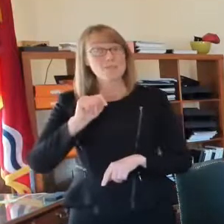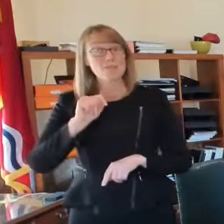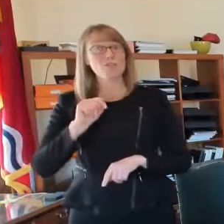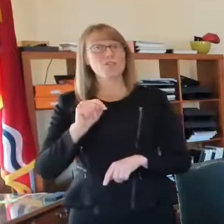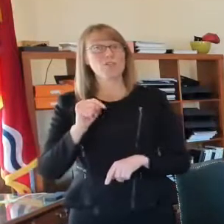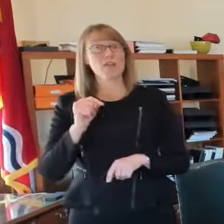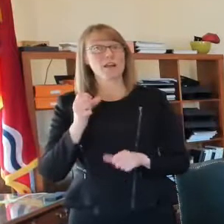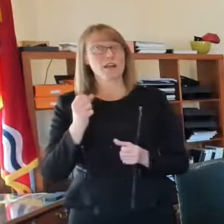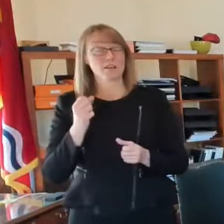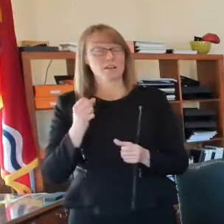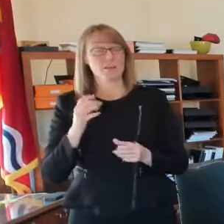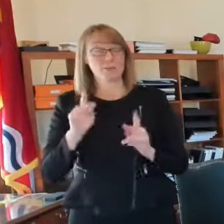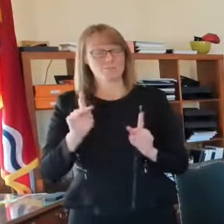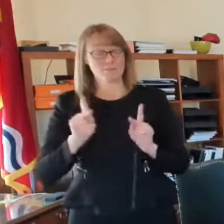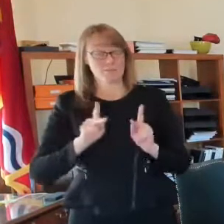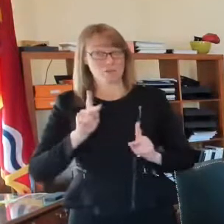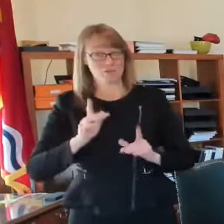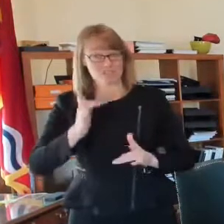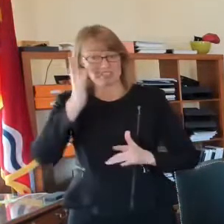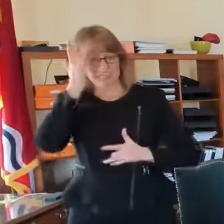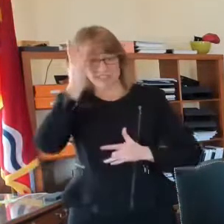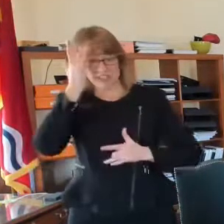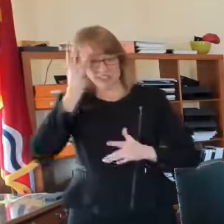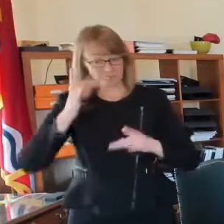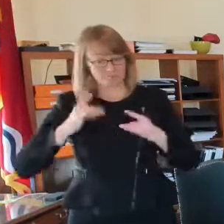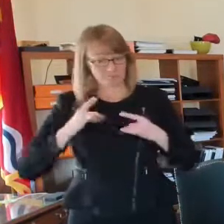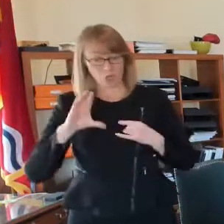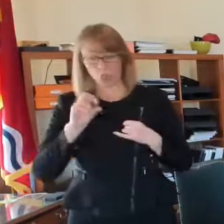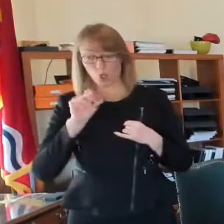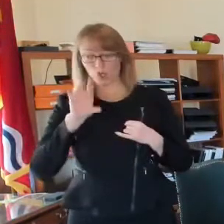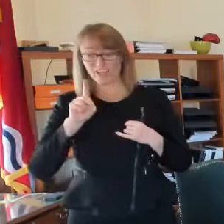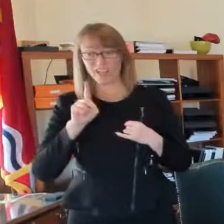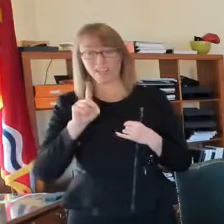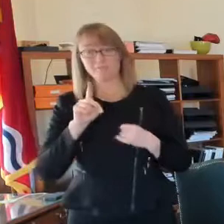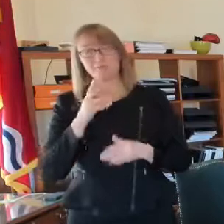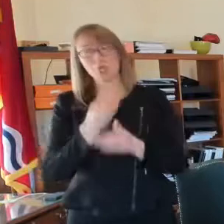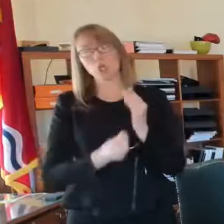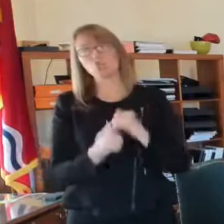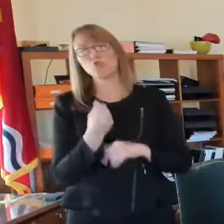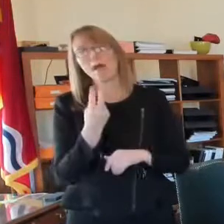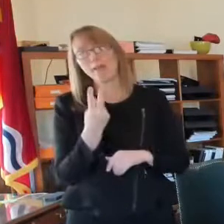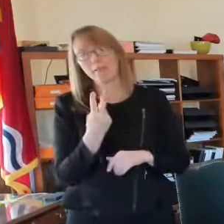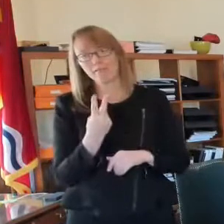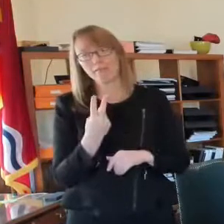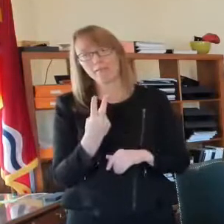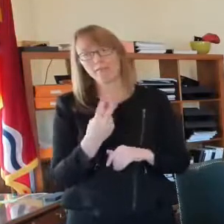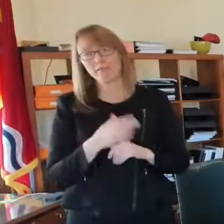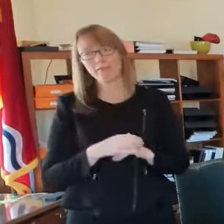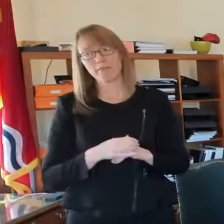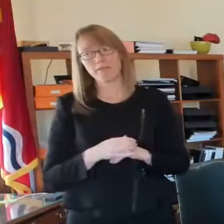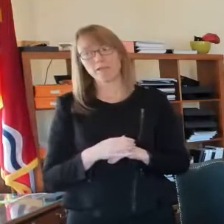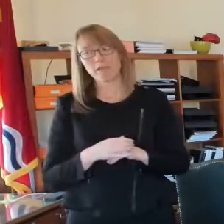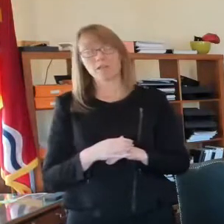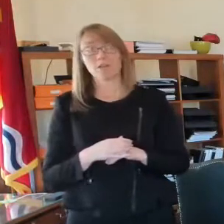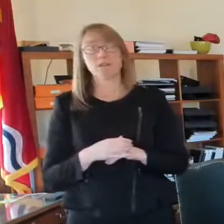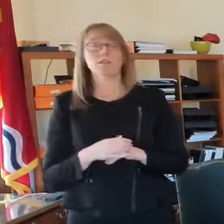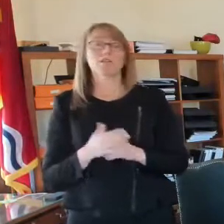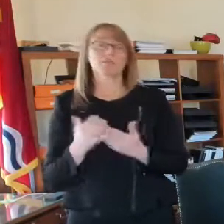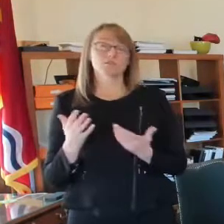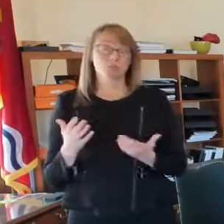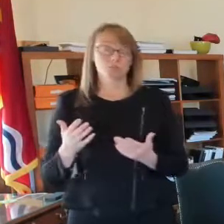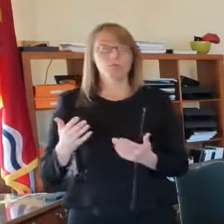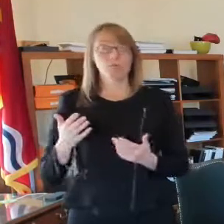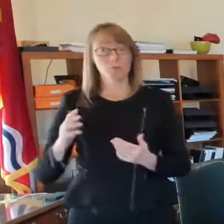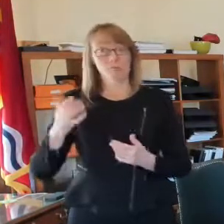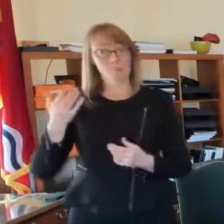COVID. So gives you a little bit of perspective. Early on, many more people were dying of COVID.